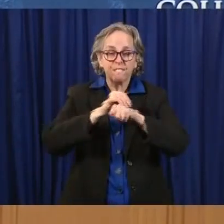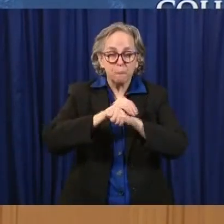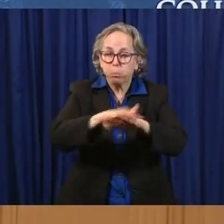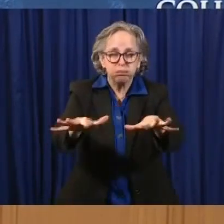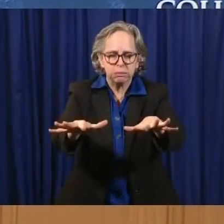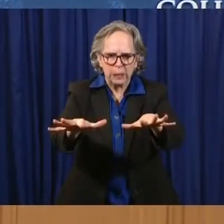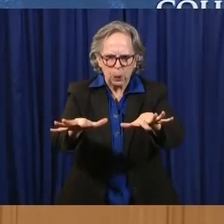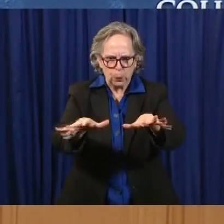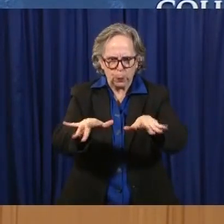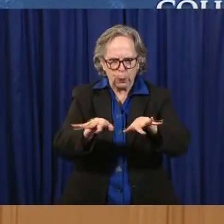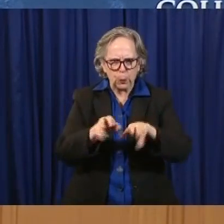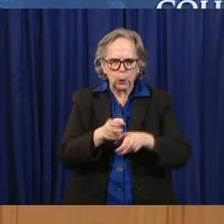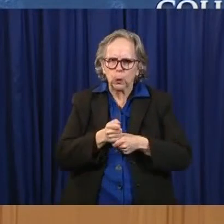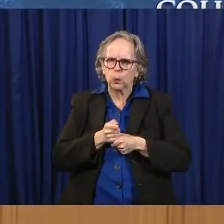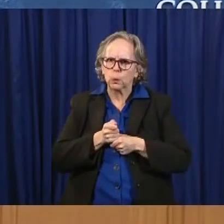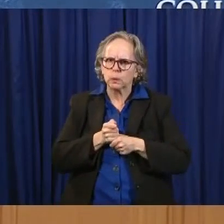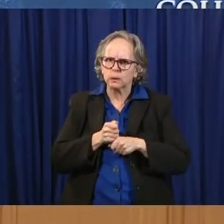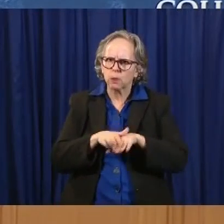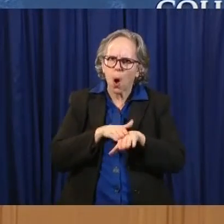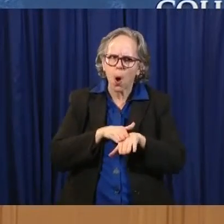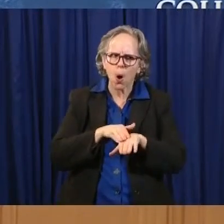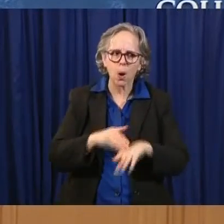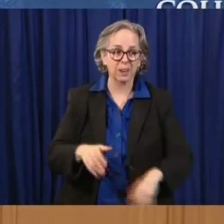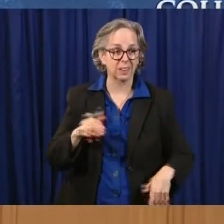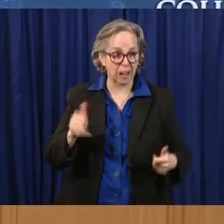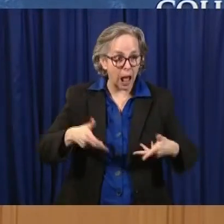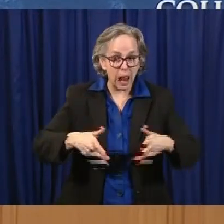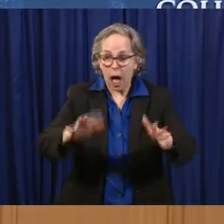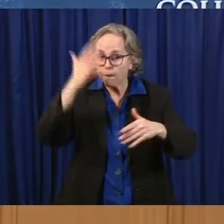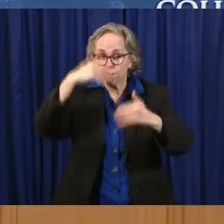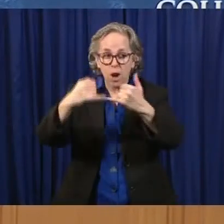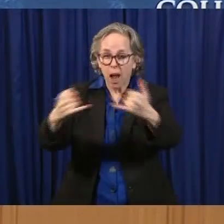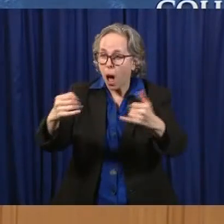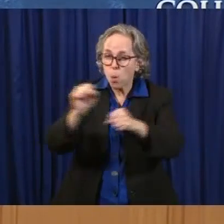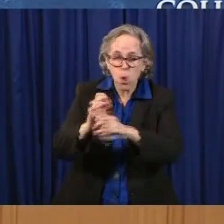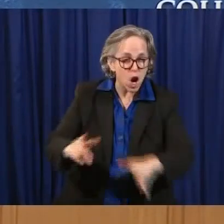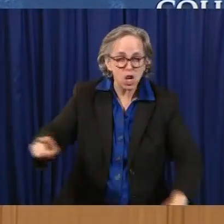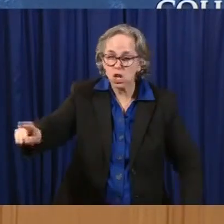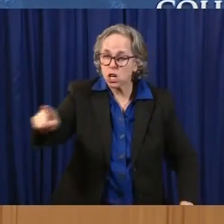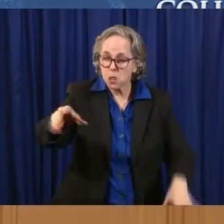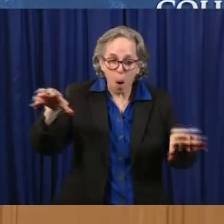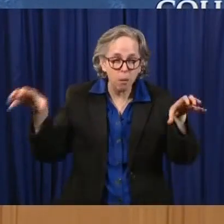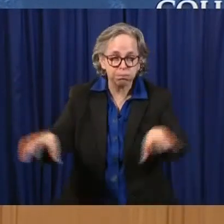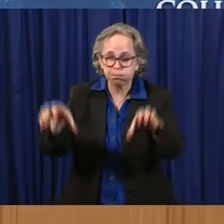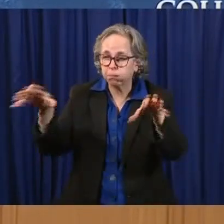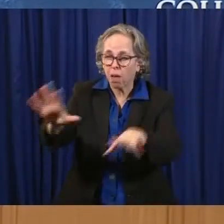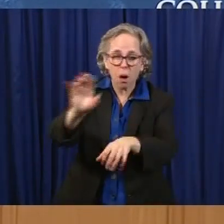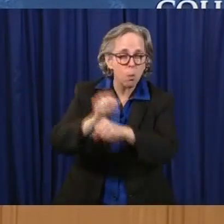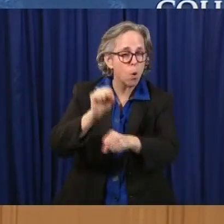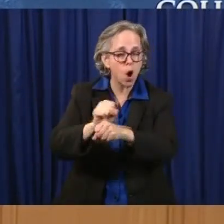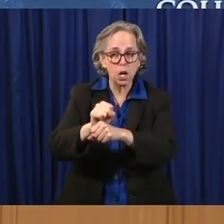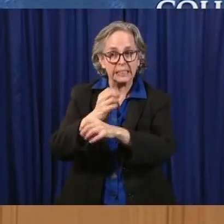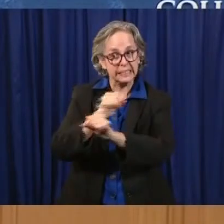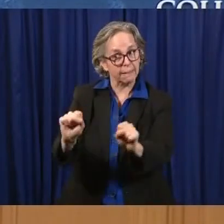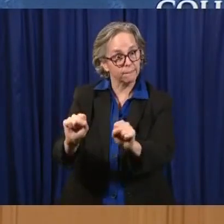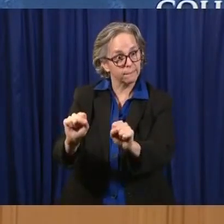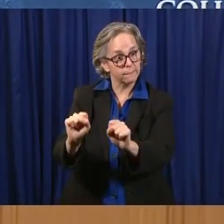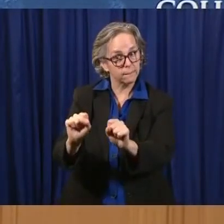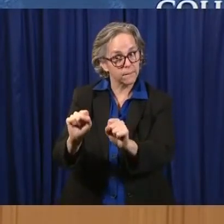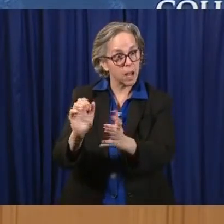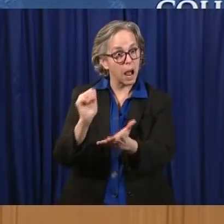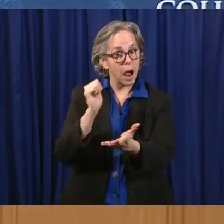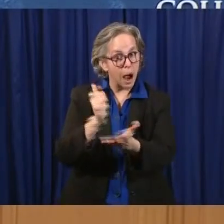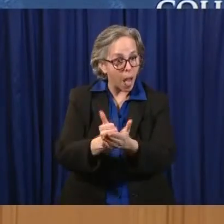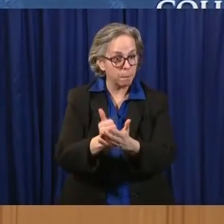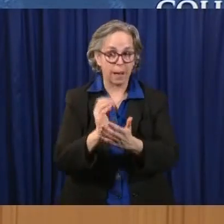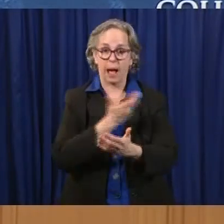and let our frontline workers do their jobs and help serve the people of this community.